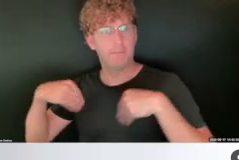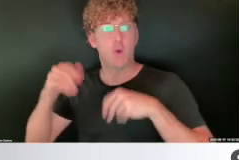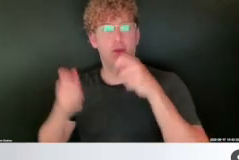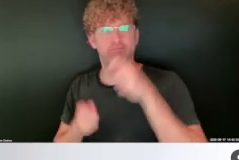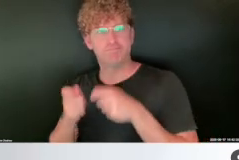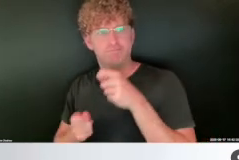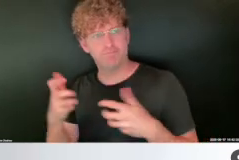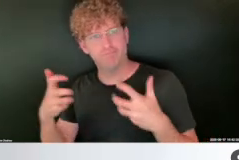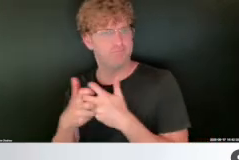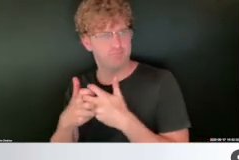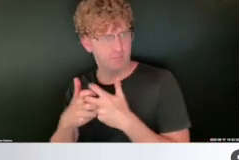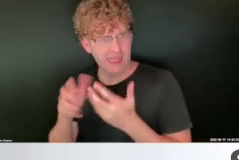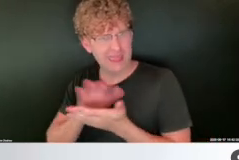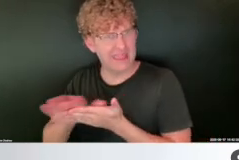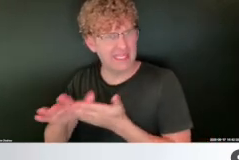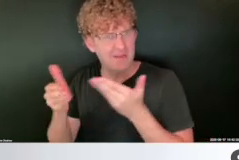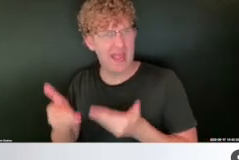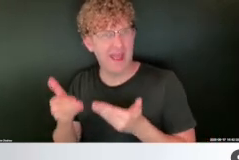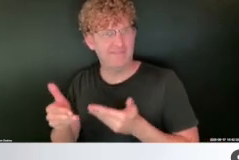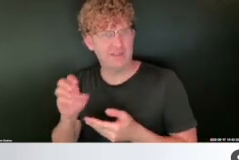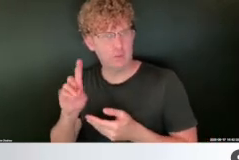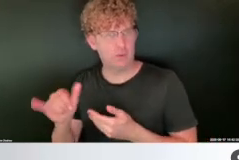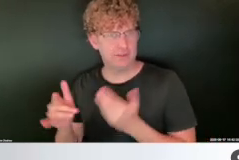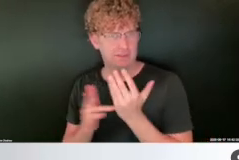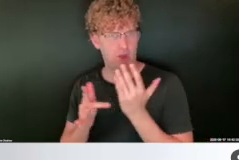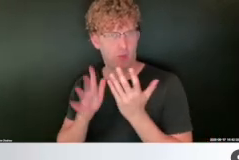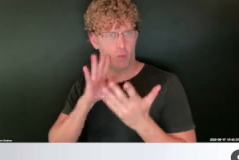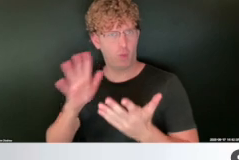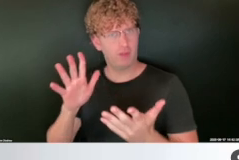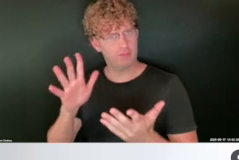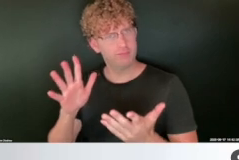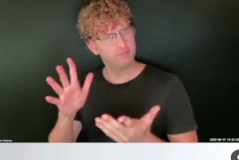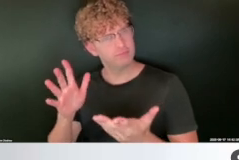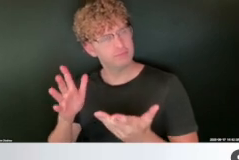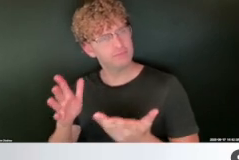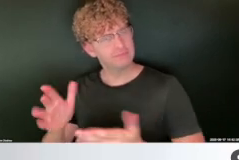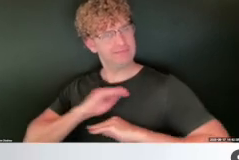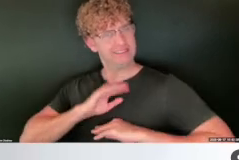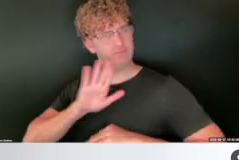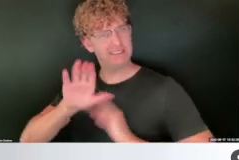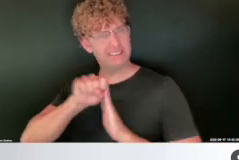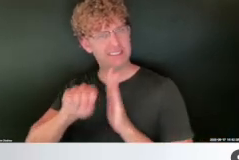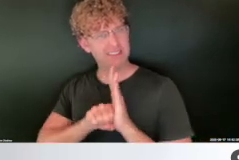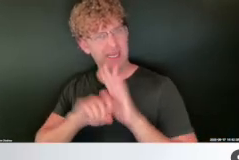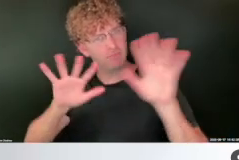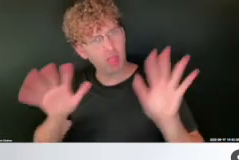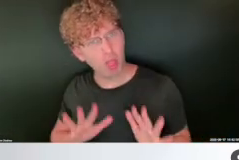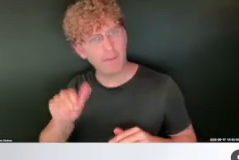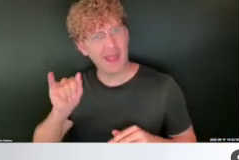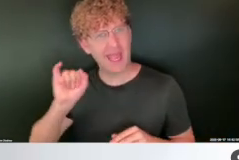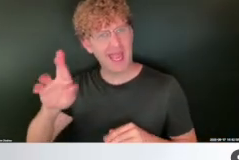goals, updates on the current status of clean heavy-duty vehicle and equipment technologies in their respective